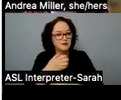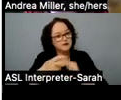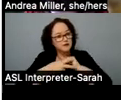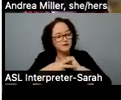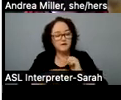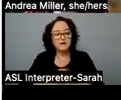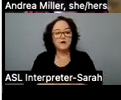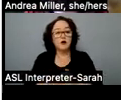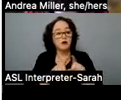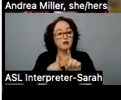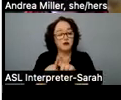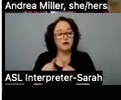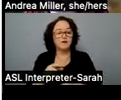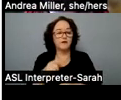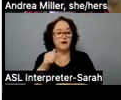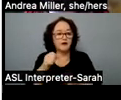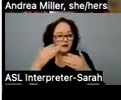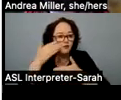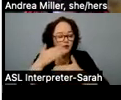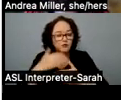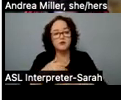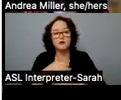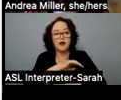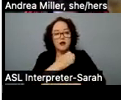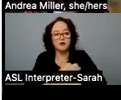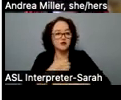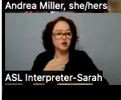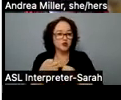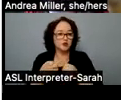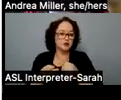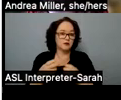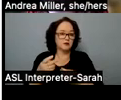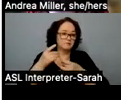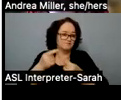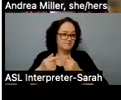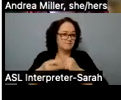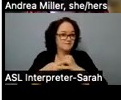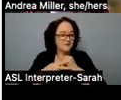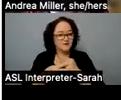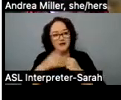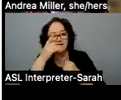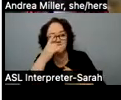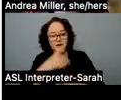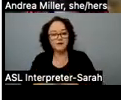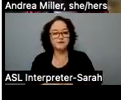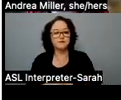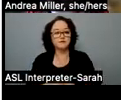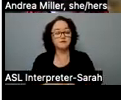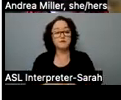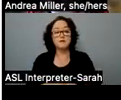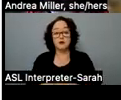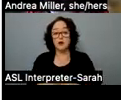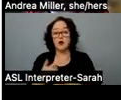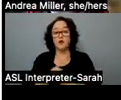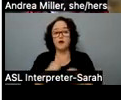gas windows and energy efficient lighting. Some of the lessons that we have learned in looking at our future developments that